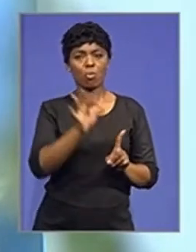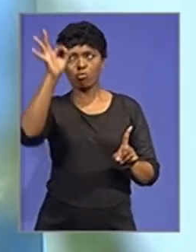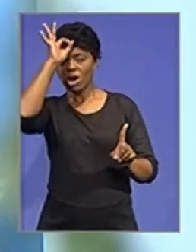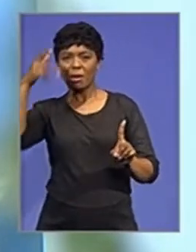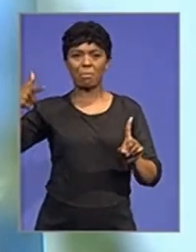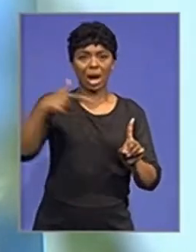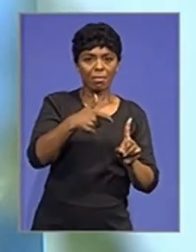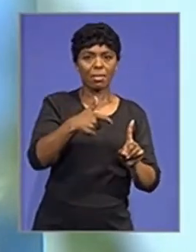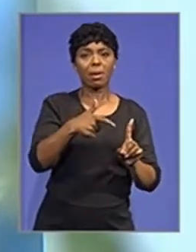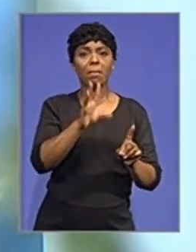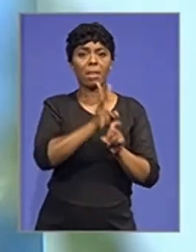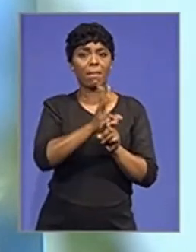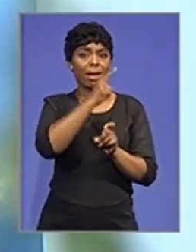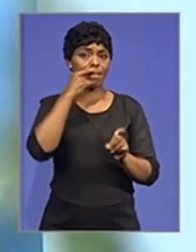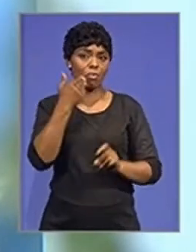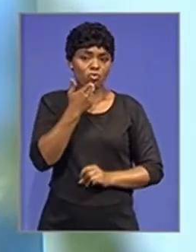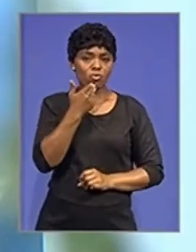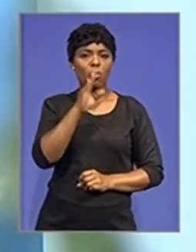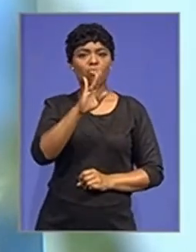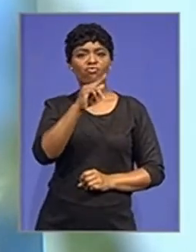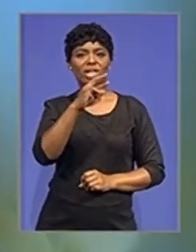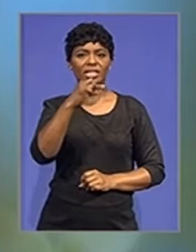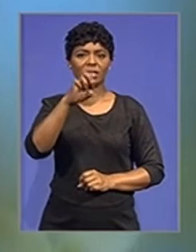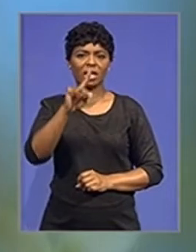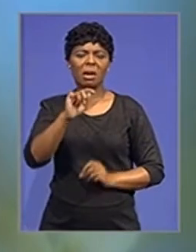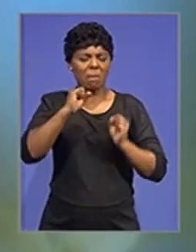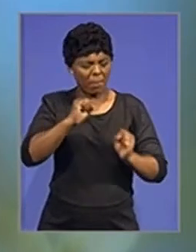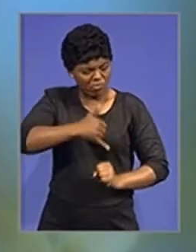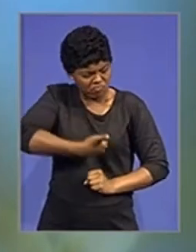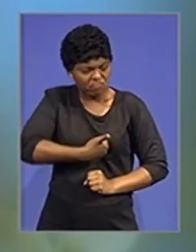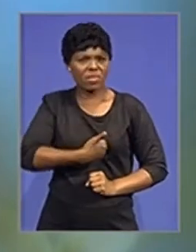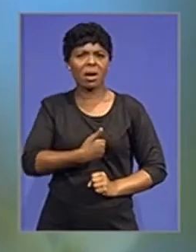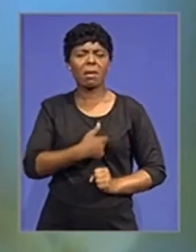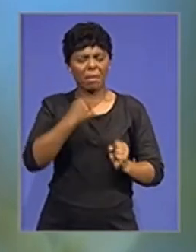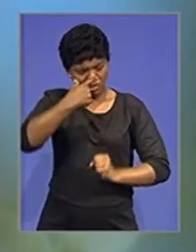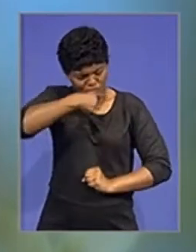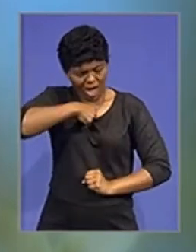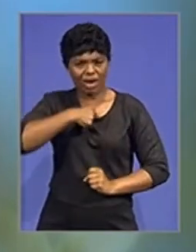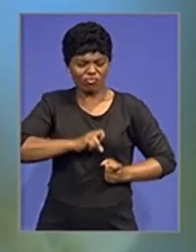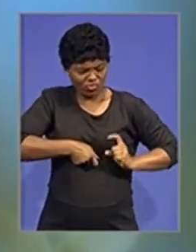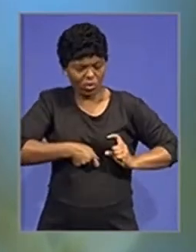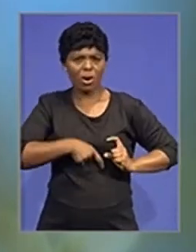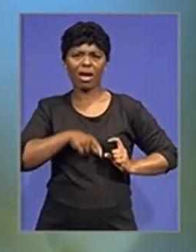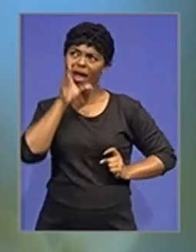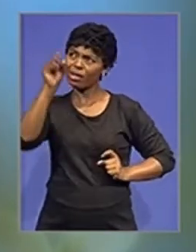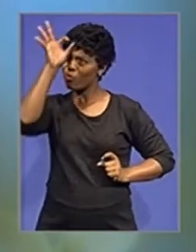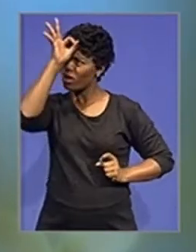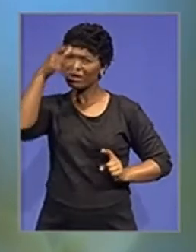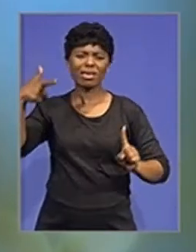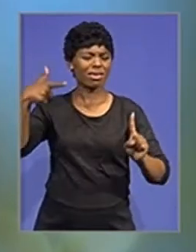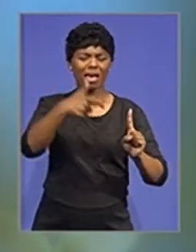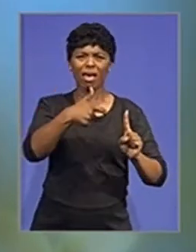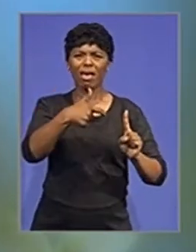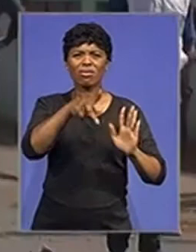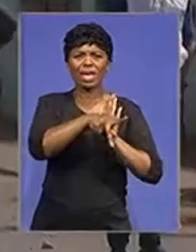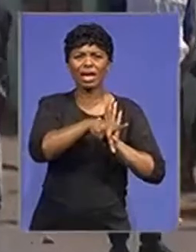leng Bridget o santse a rota kgodu e khibidu. Potso ya gagwe go sepodise ke gore goreng ba bolaile morwawe.